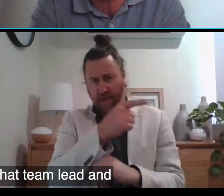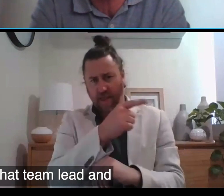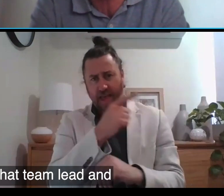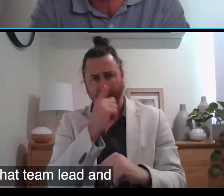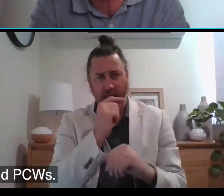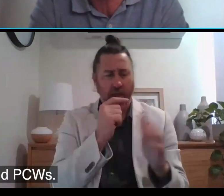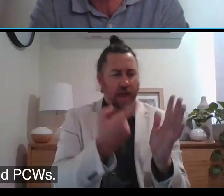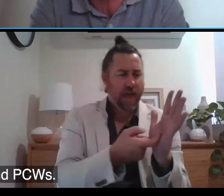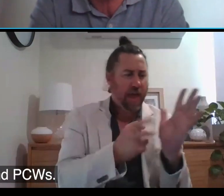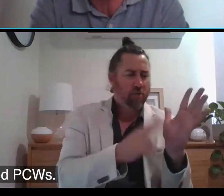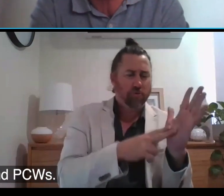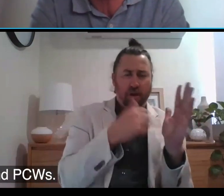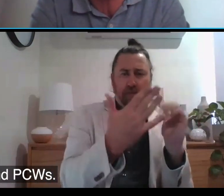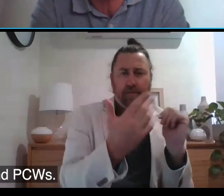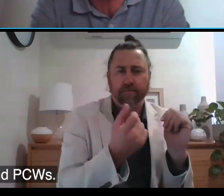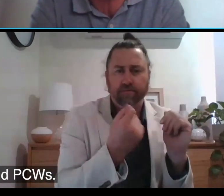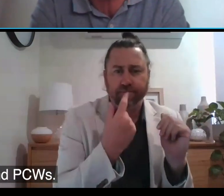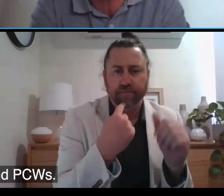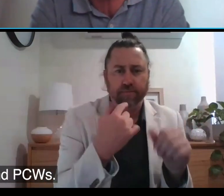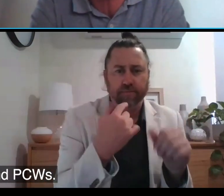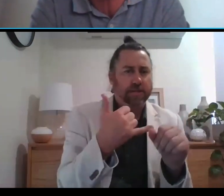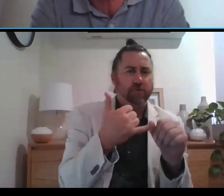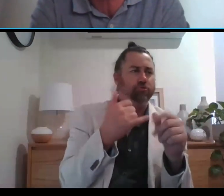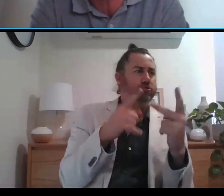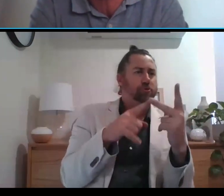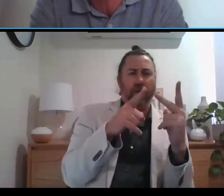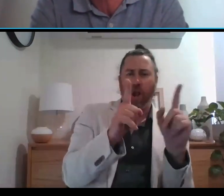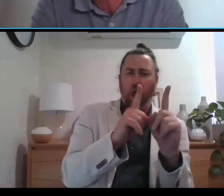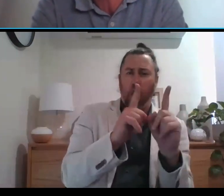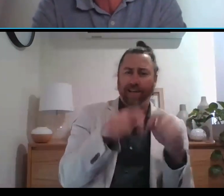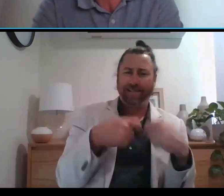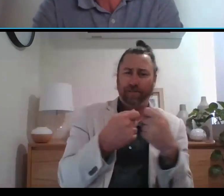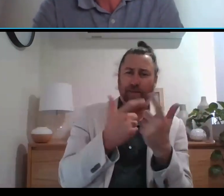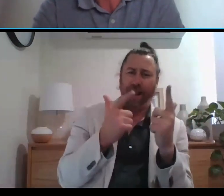team lead and direction to ENs and PCWs.